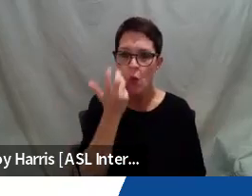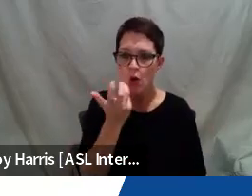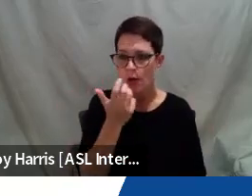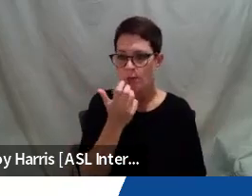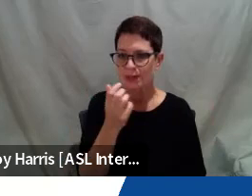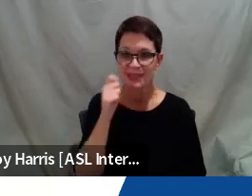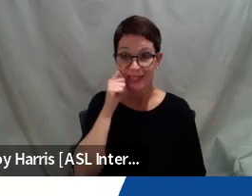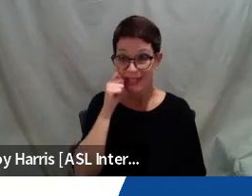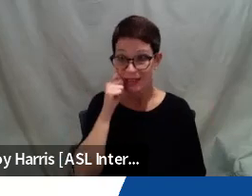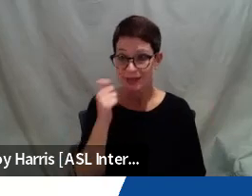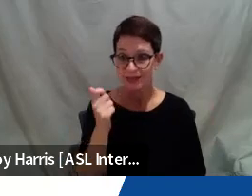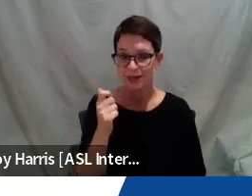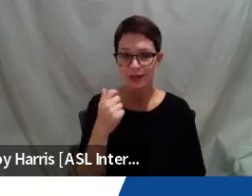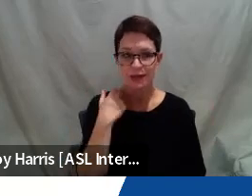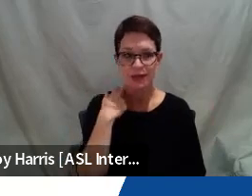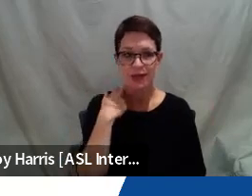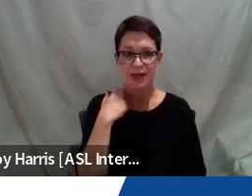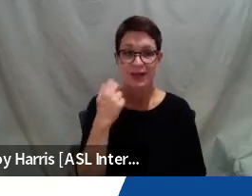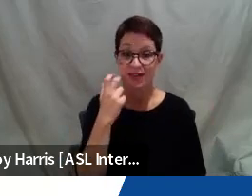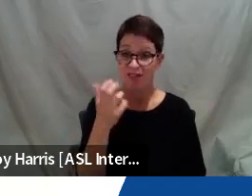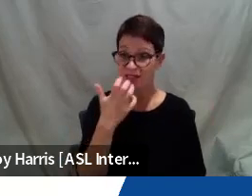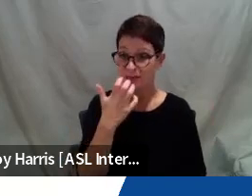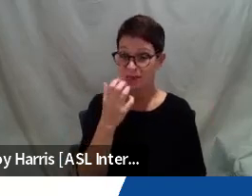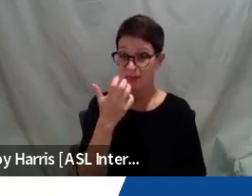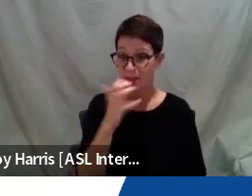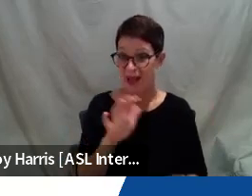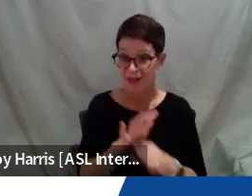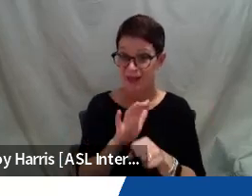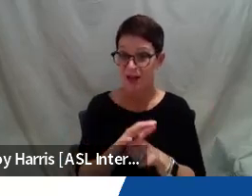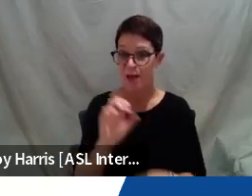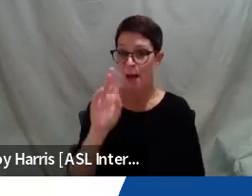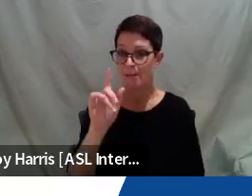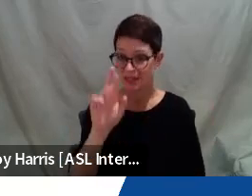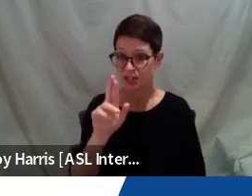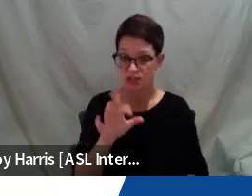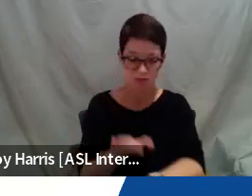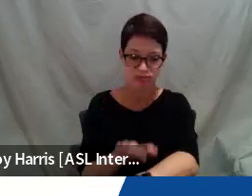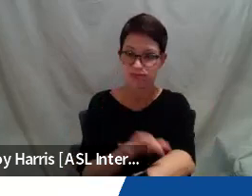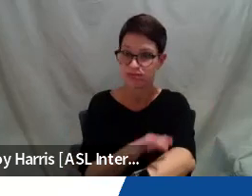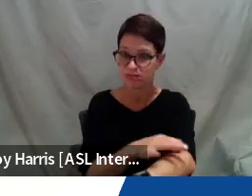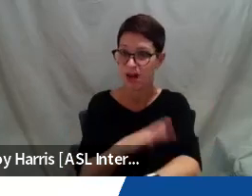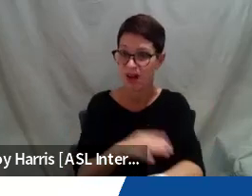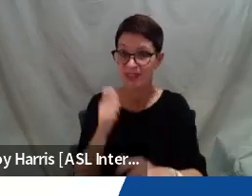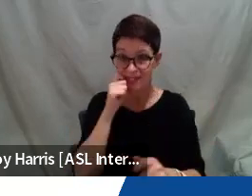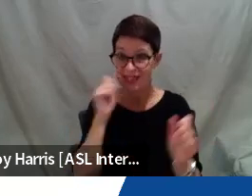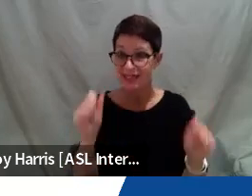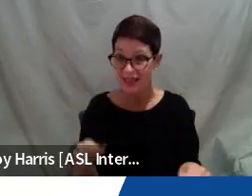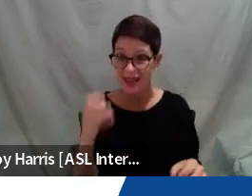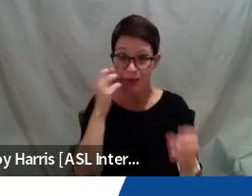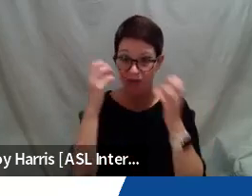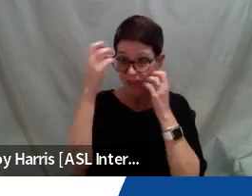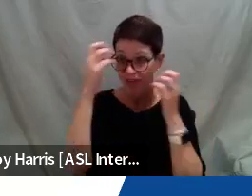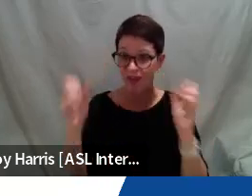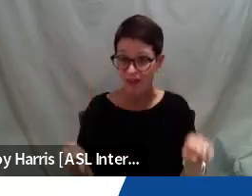skin. And if the sunburn is severe enough, blisters can actually form on the skin. And so the reason